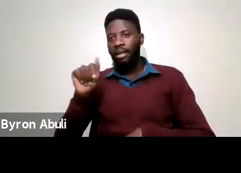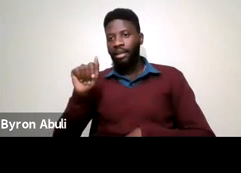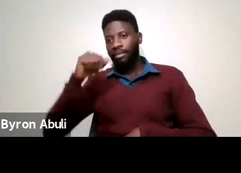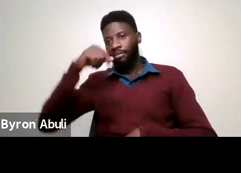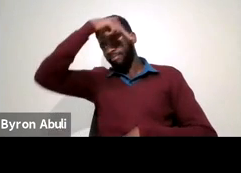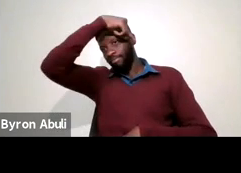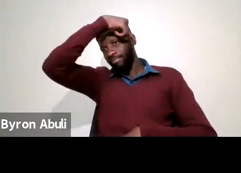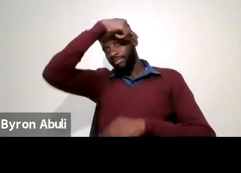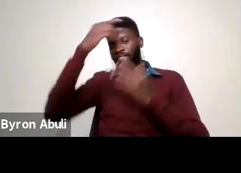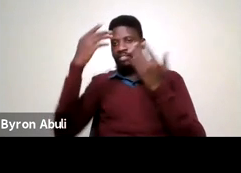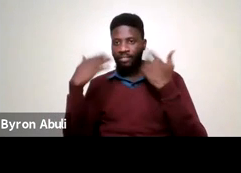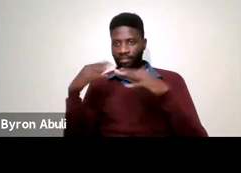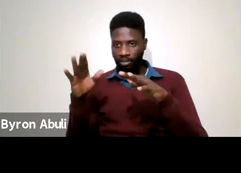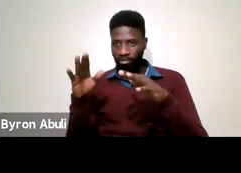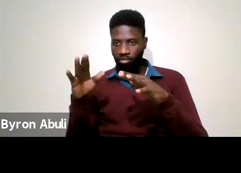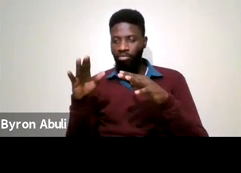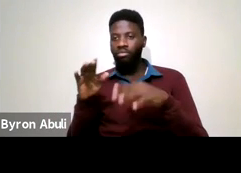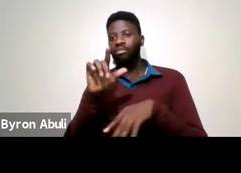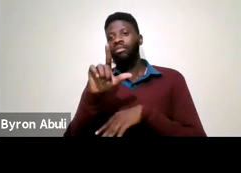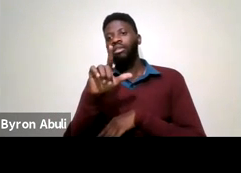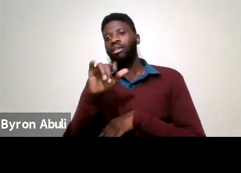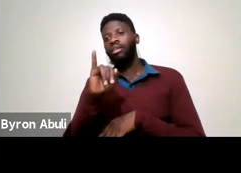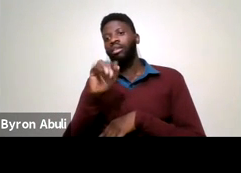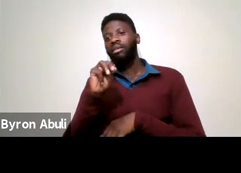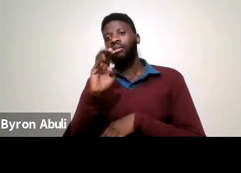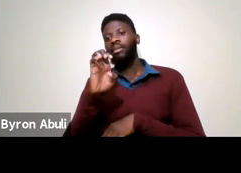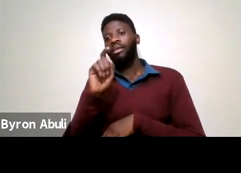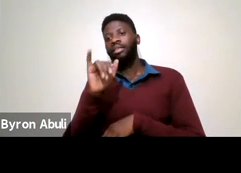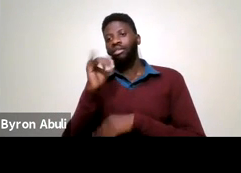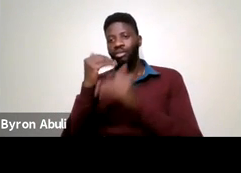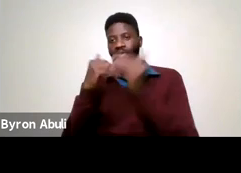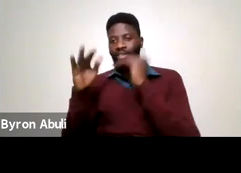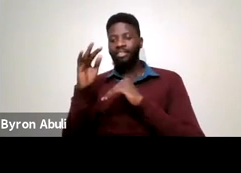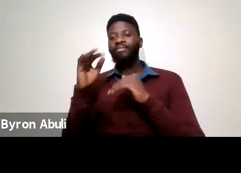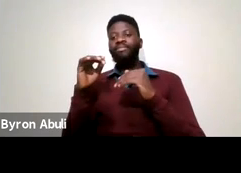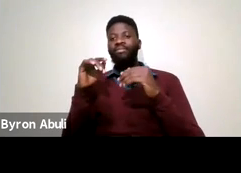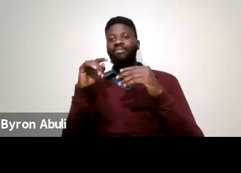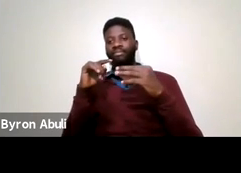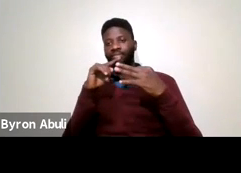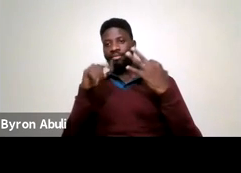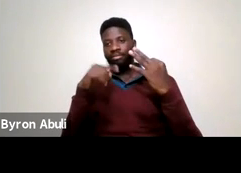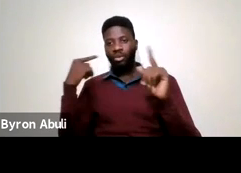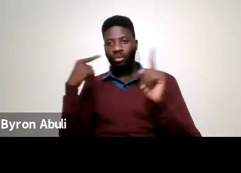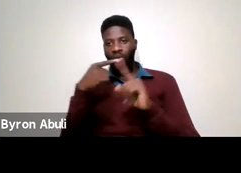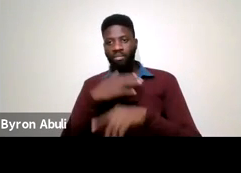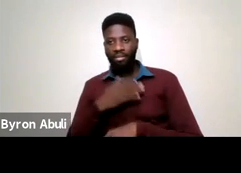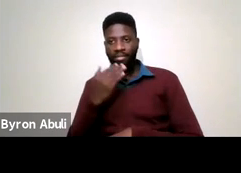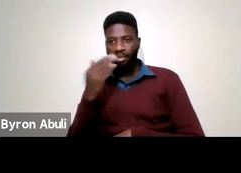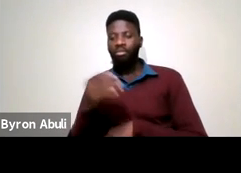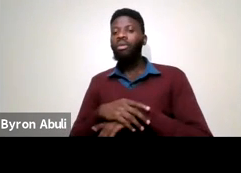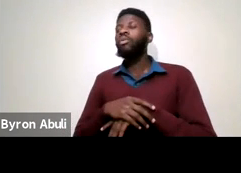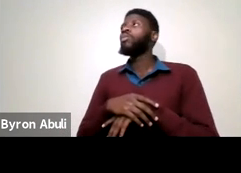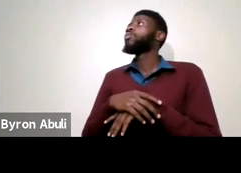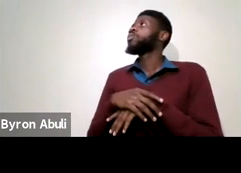to Liberty University. So those are my goals. Thank you. Wow, that's quite a